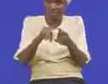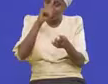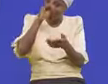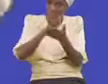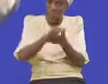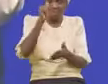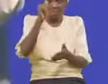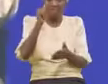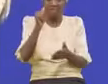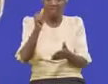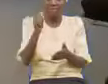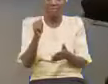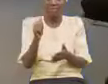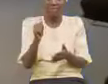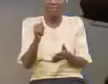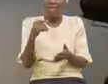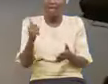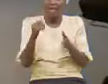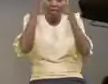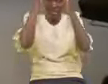Nyamesoso be ya xɔse.